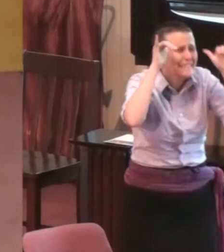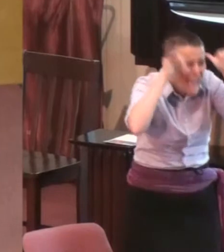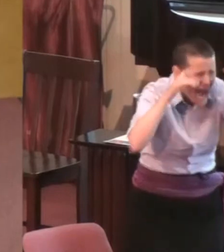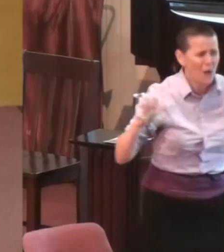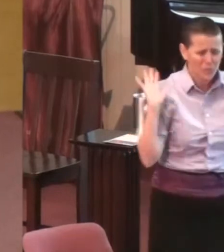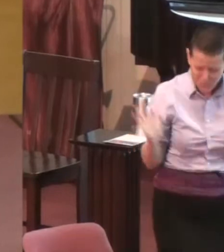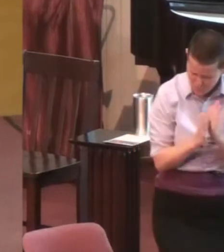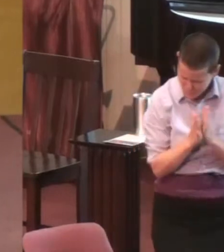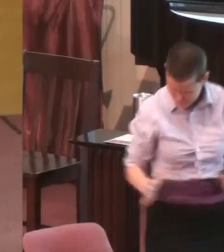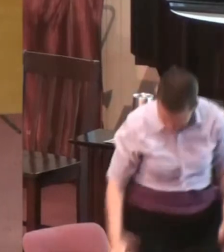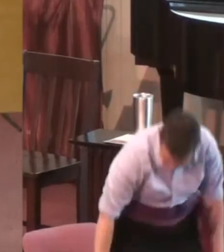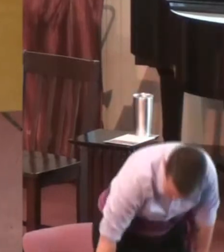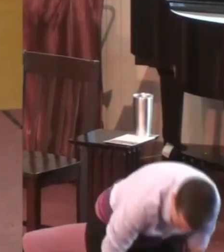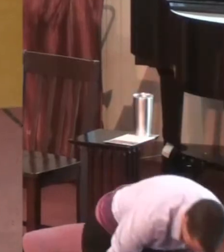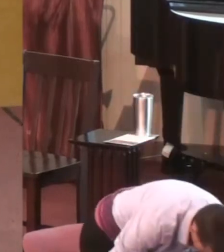Wow.